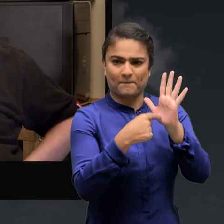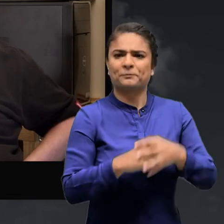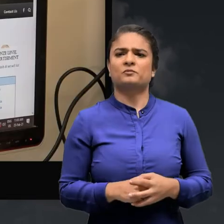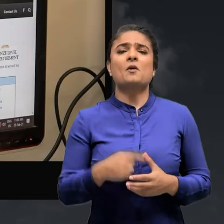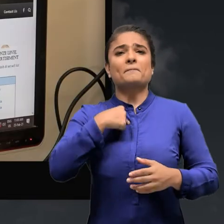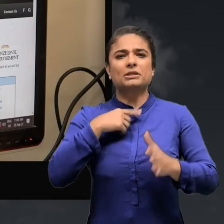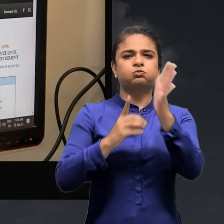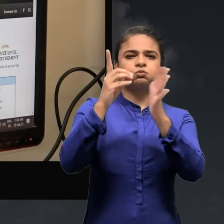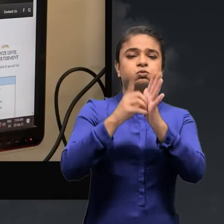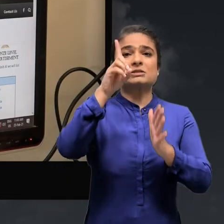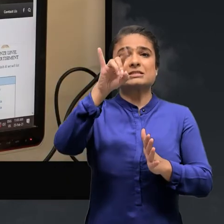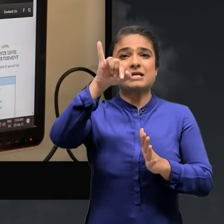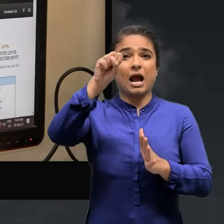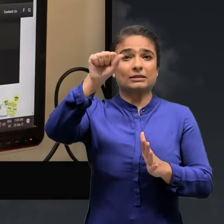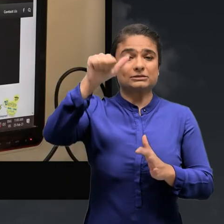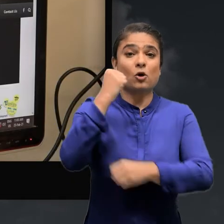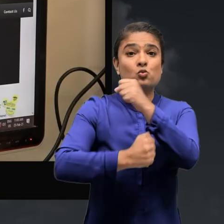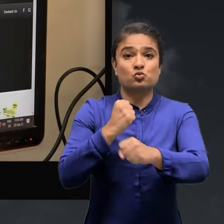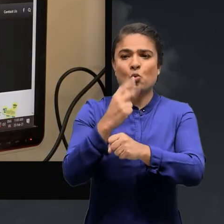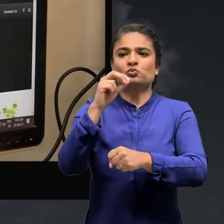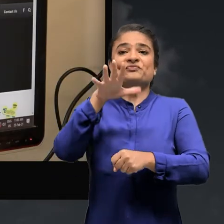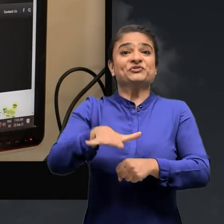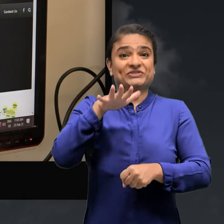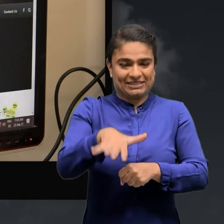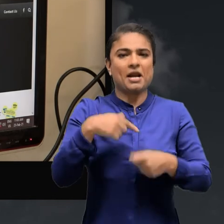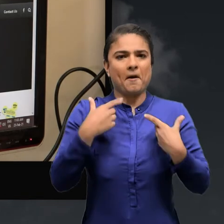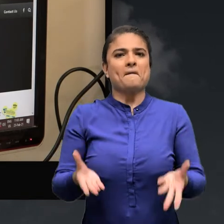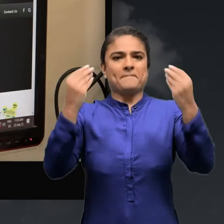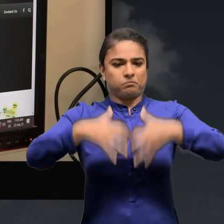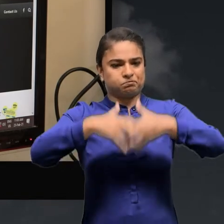I developed DISA in 2015. In